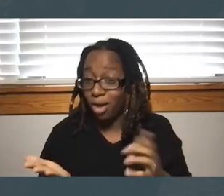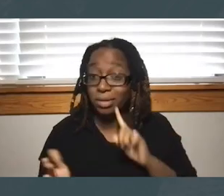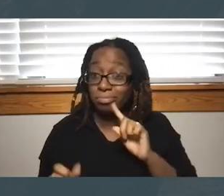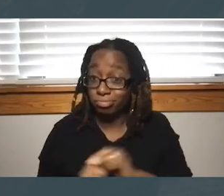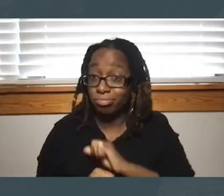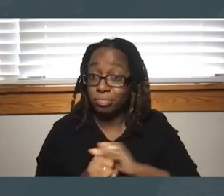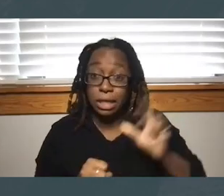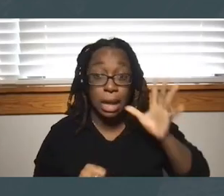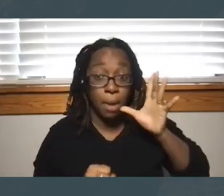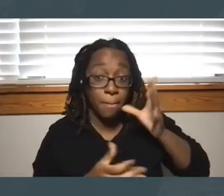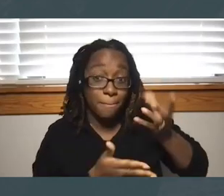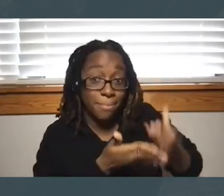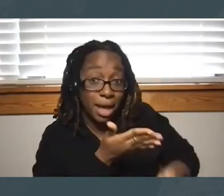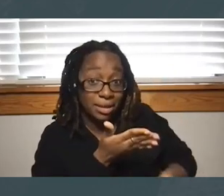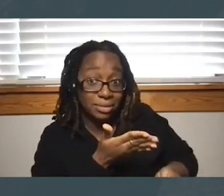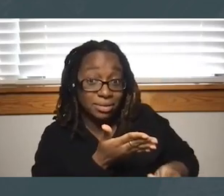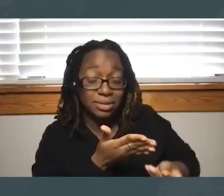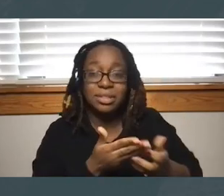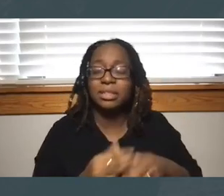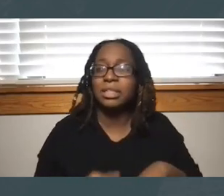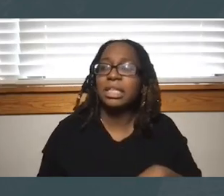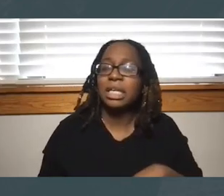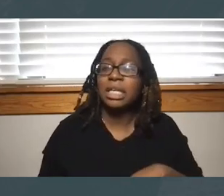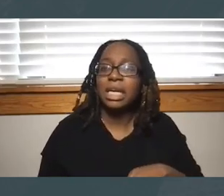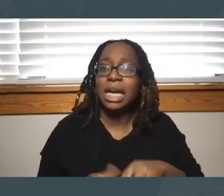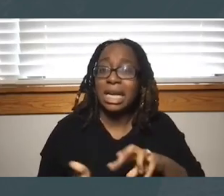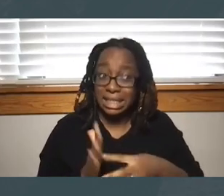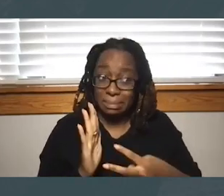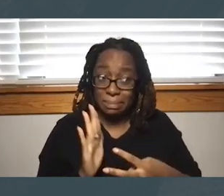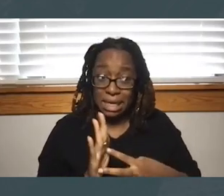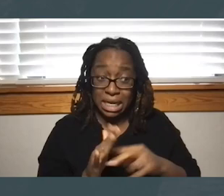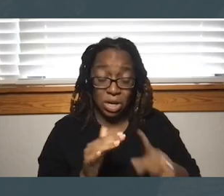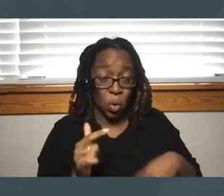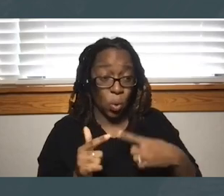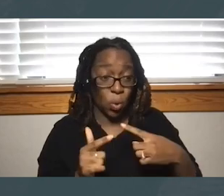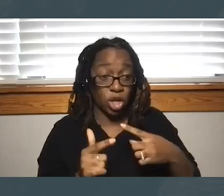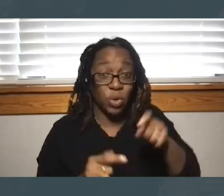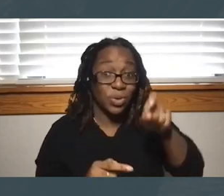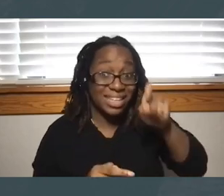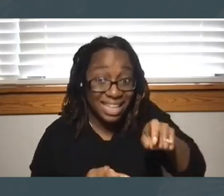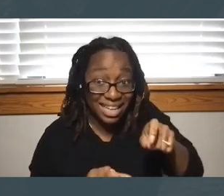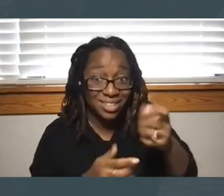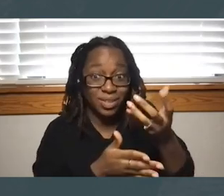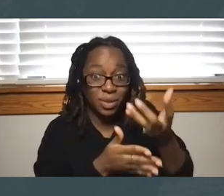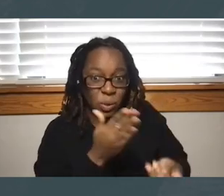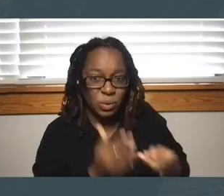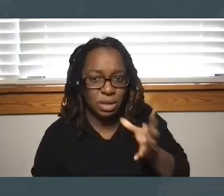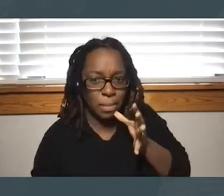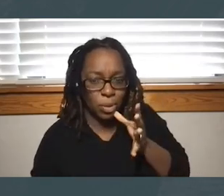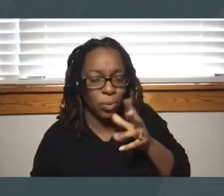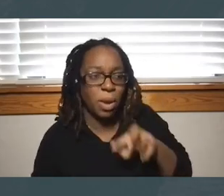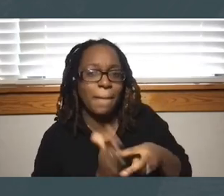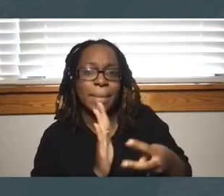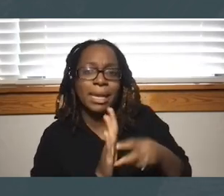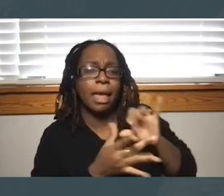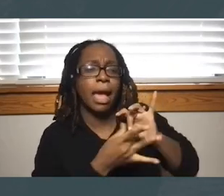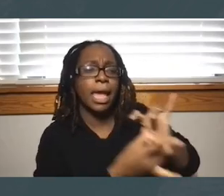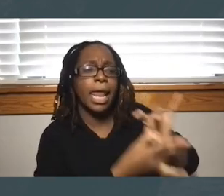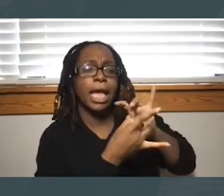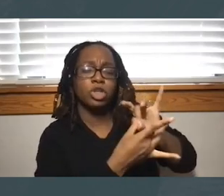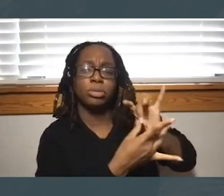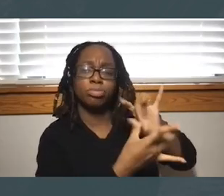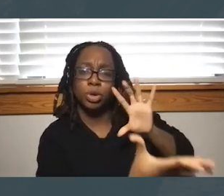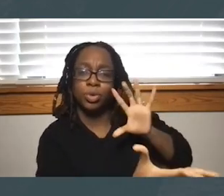it an imperative? You need to lose your mother. You need to get rid of this mother. Or is it something